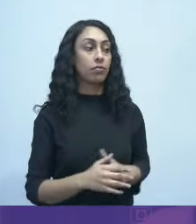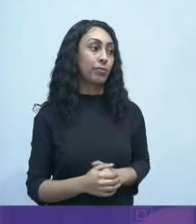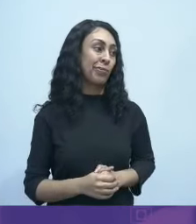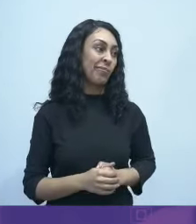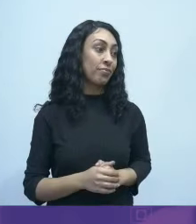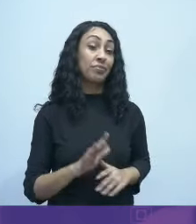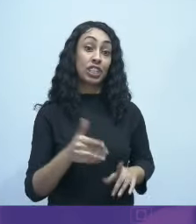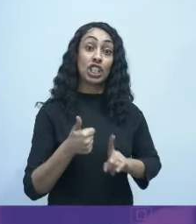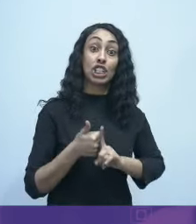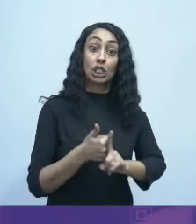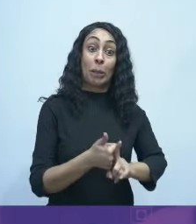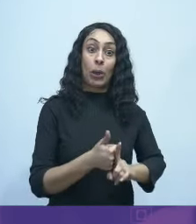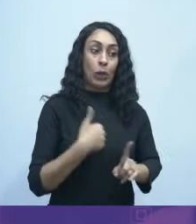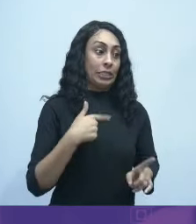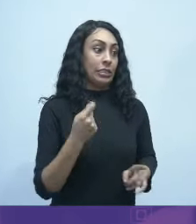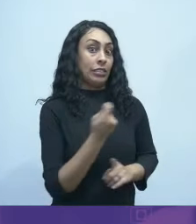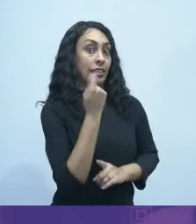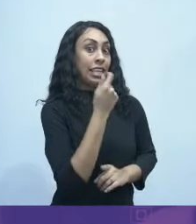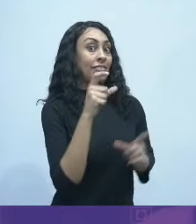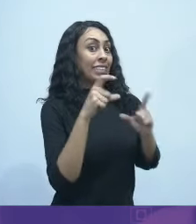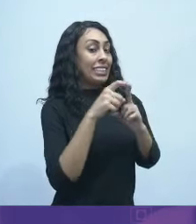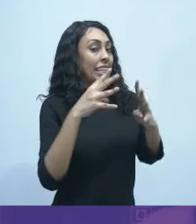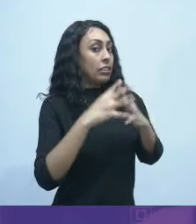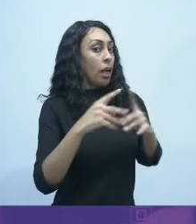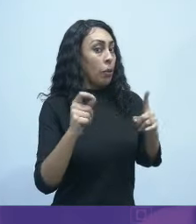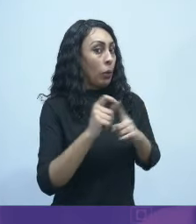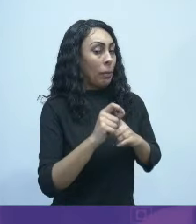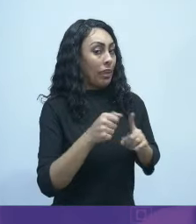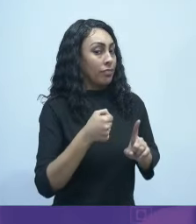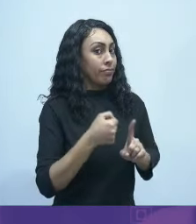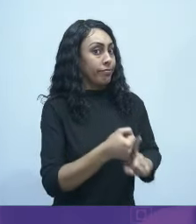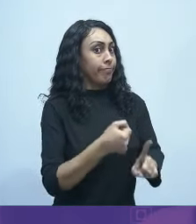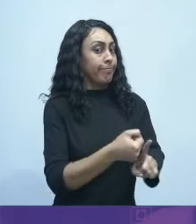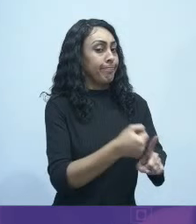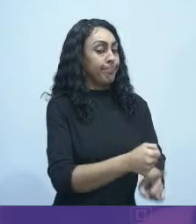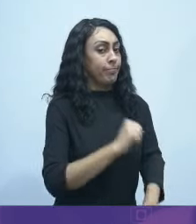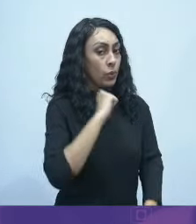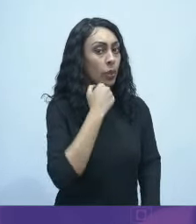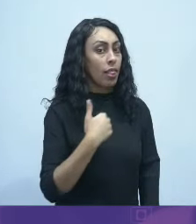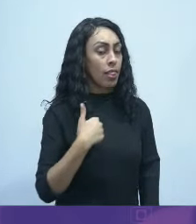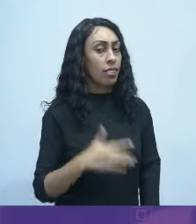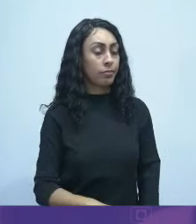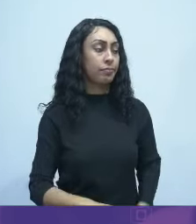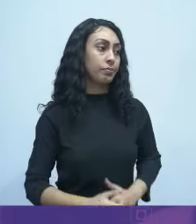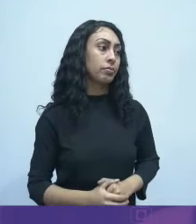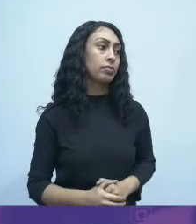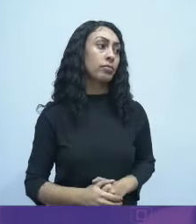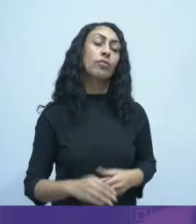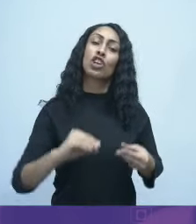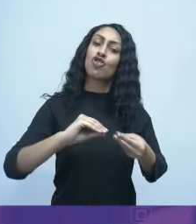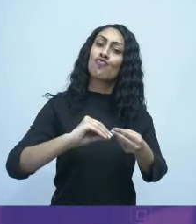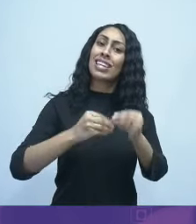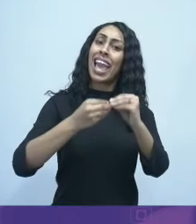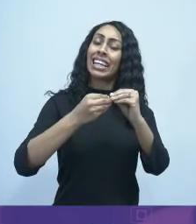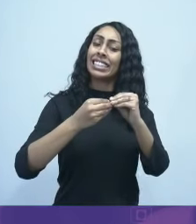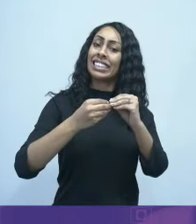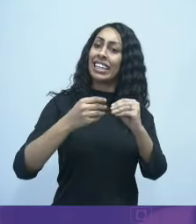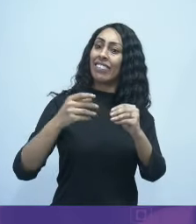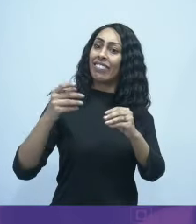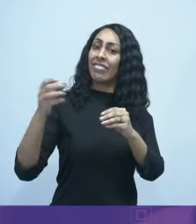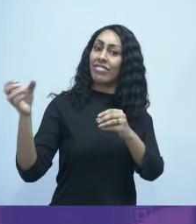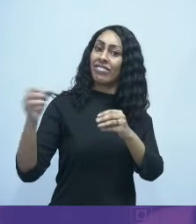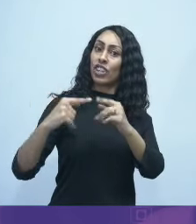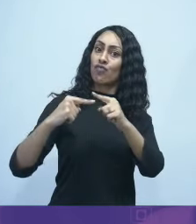in supporting you in that work with the DWP. Let's move on to creative case ratings, Nick. What does the picture look like across the